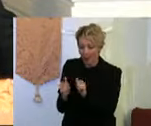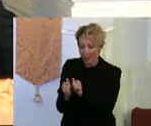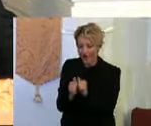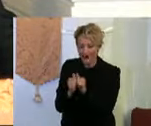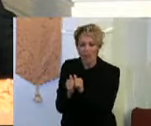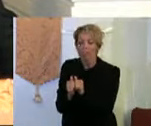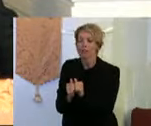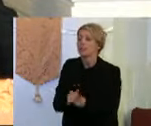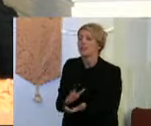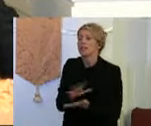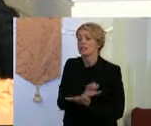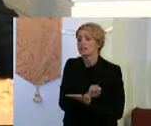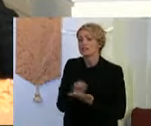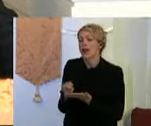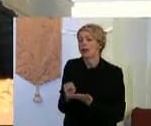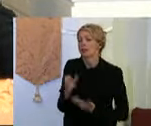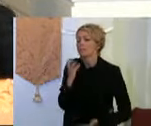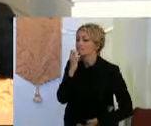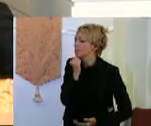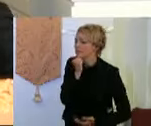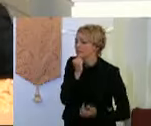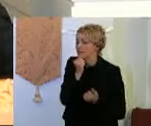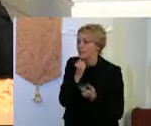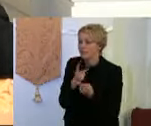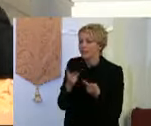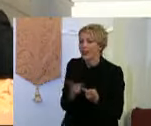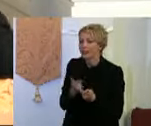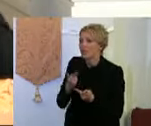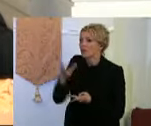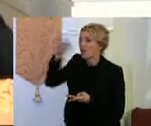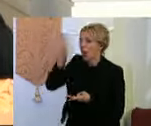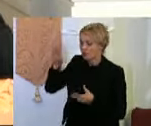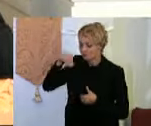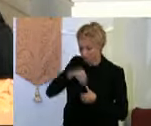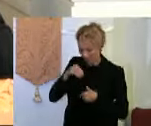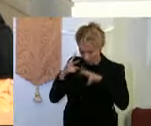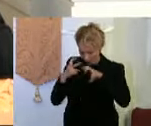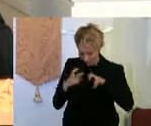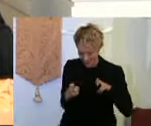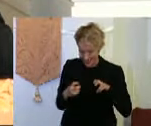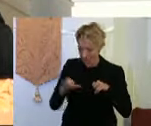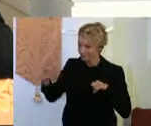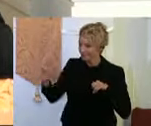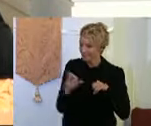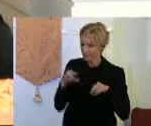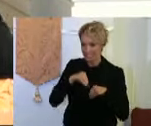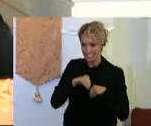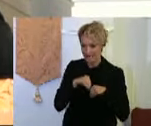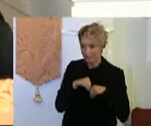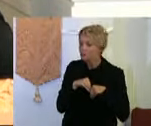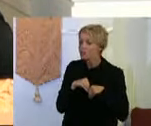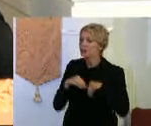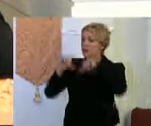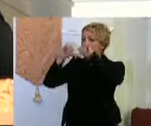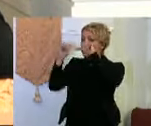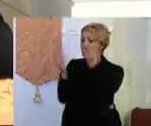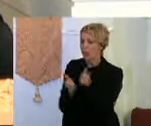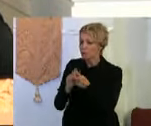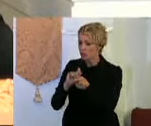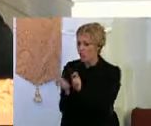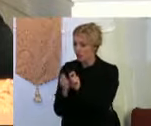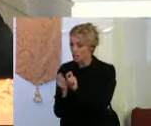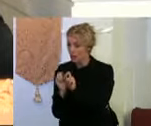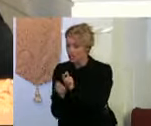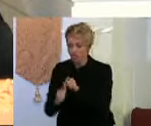God explored and excited in us this day. So shape us,